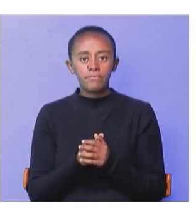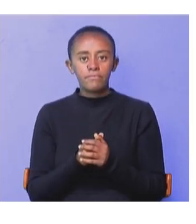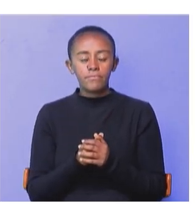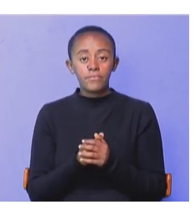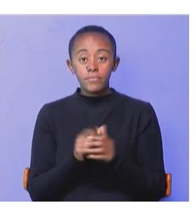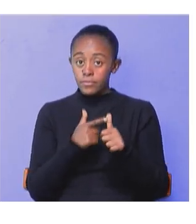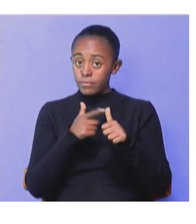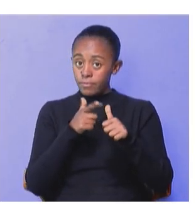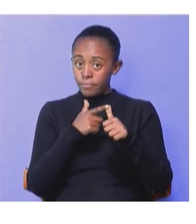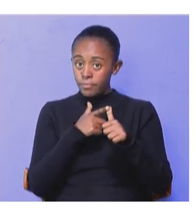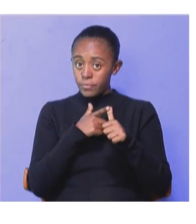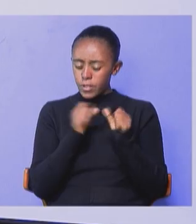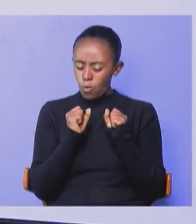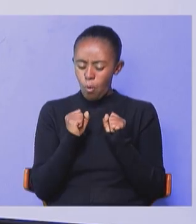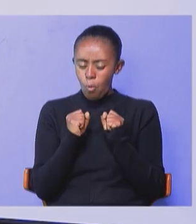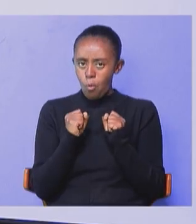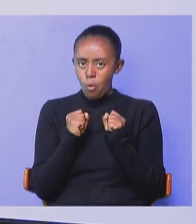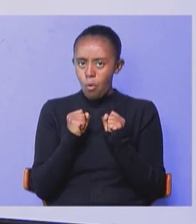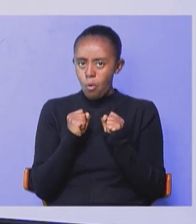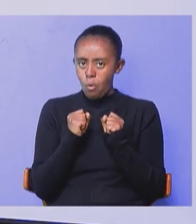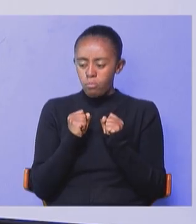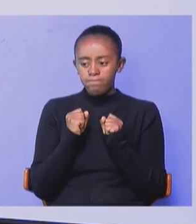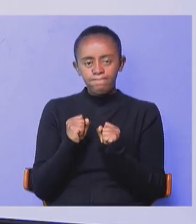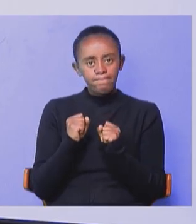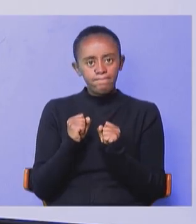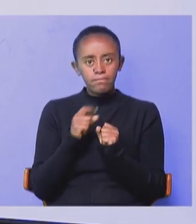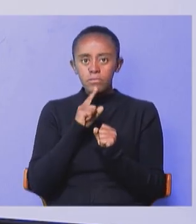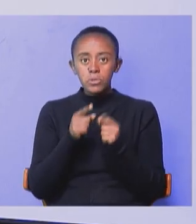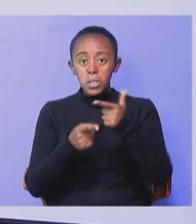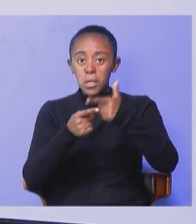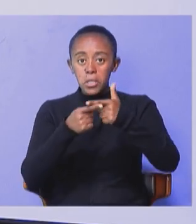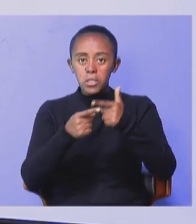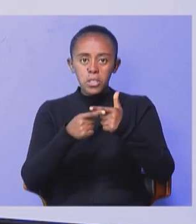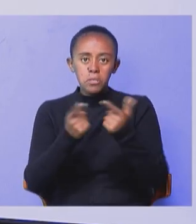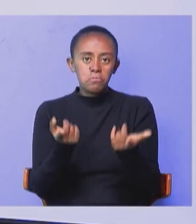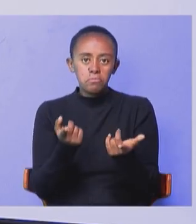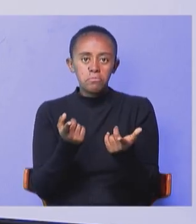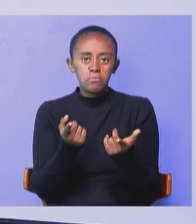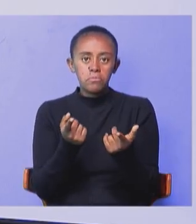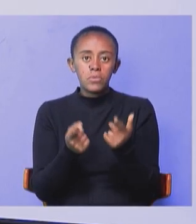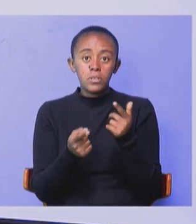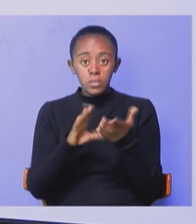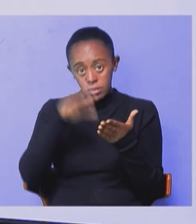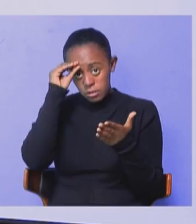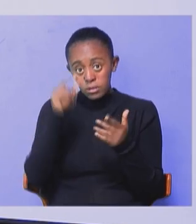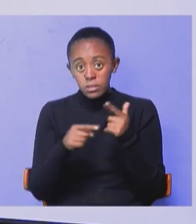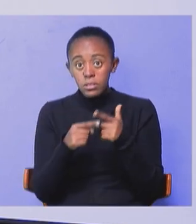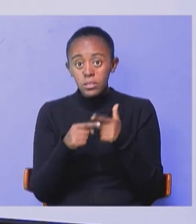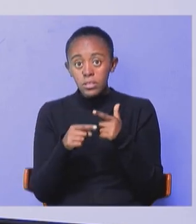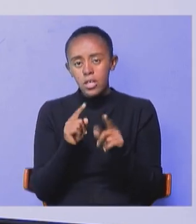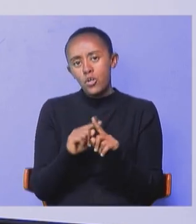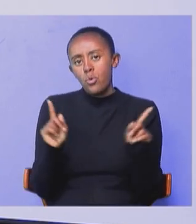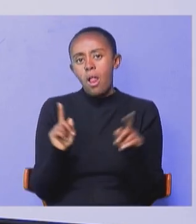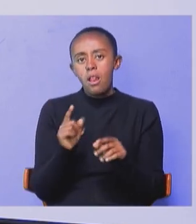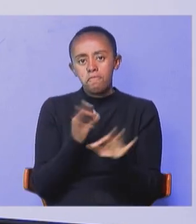The first one was strong opinions, and the second one that we're going to learn about today is